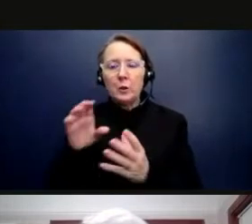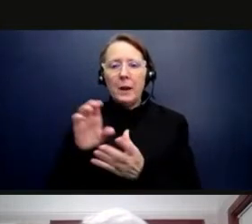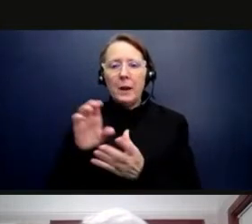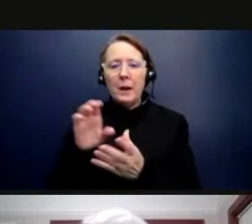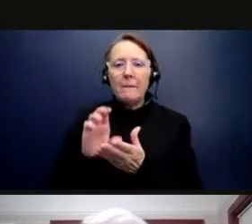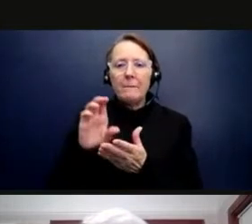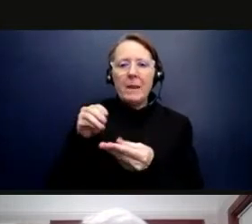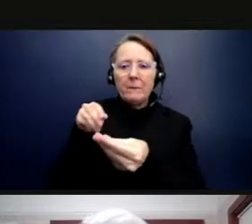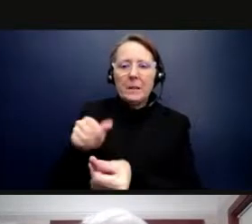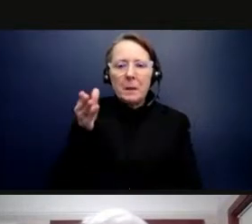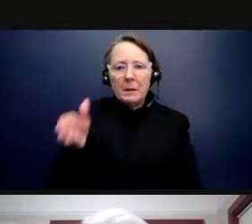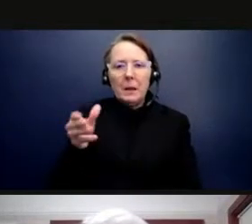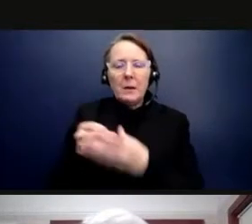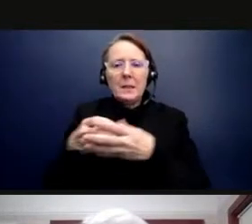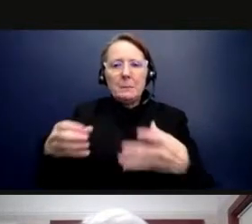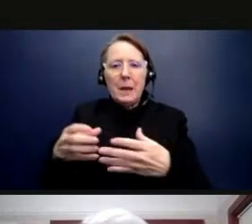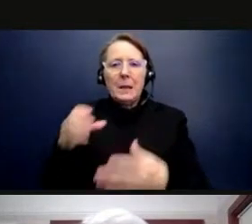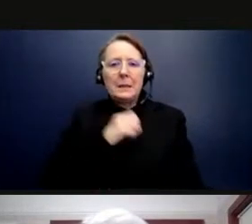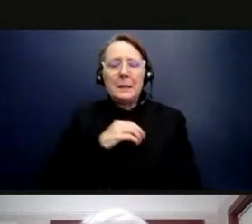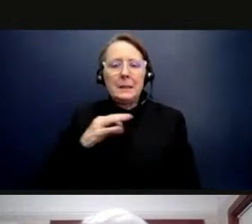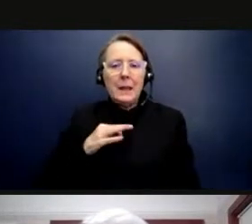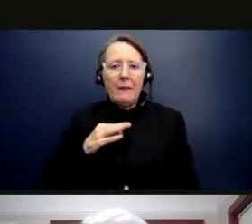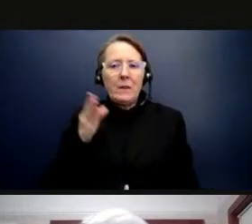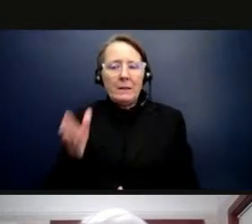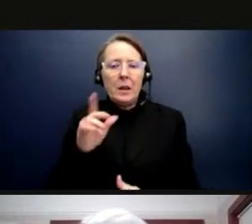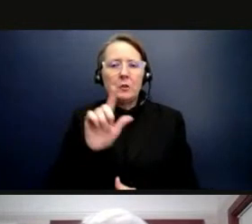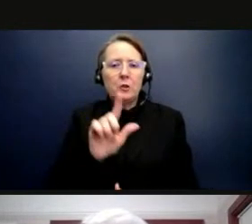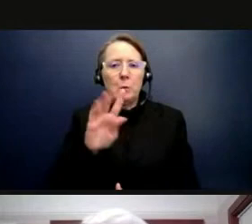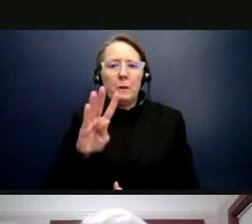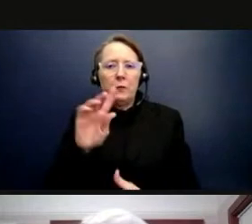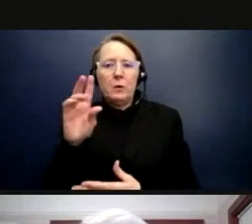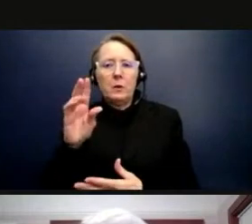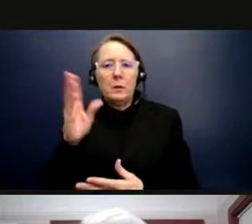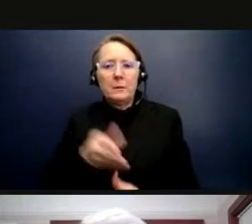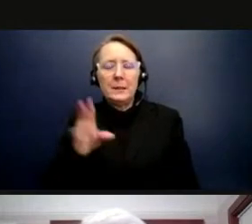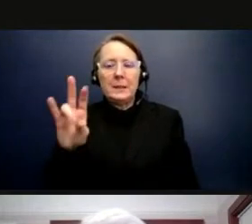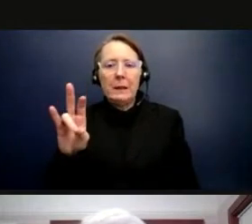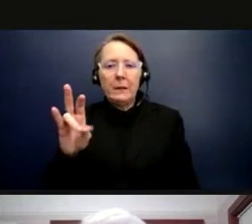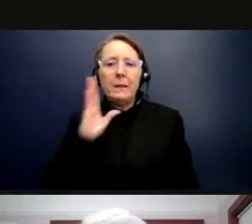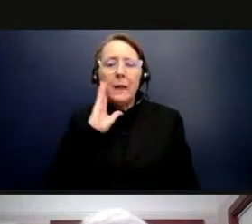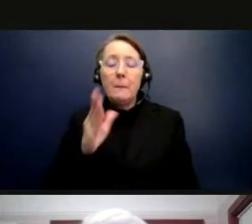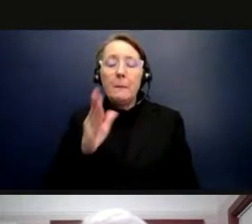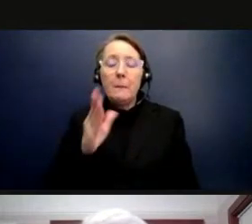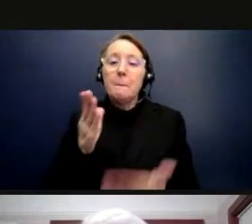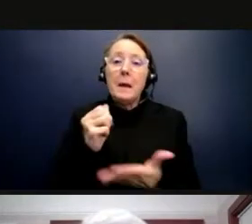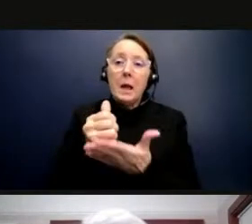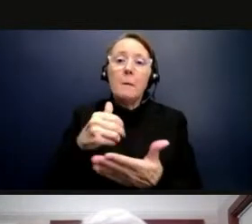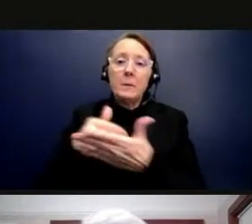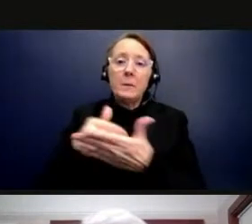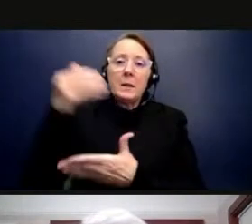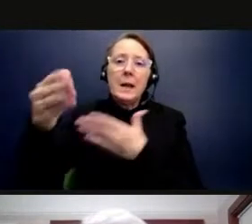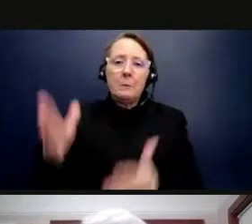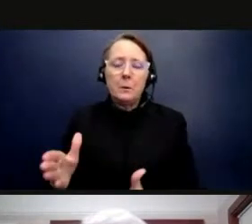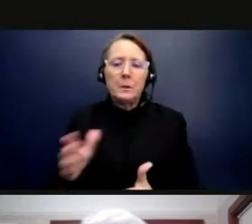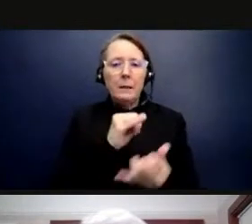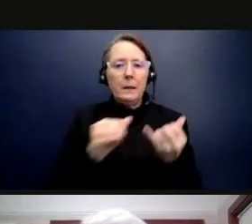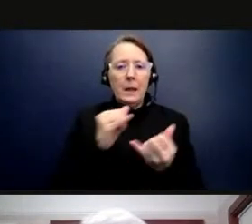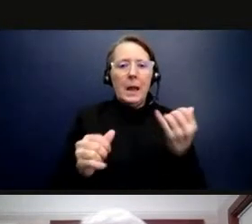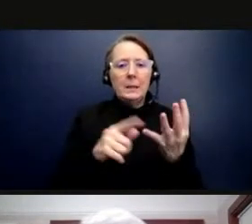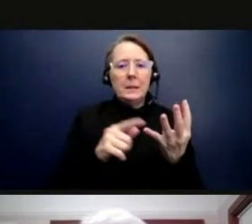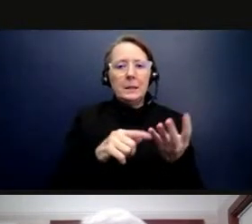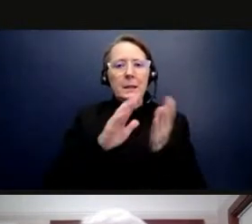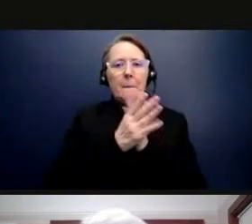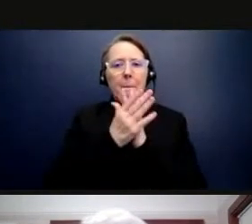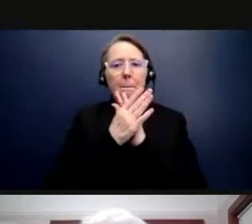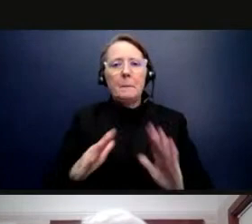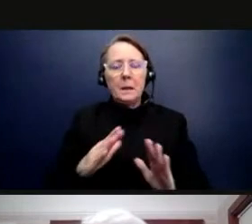the staffing at that location 24/7, which could be helpful to the neighbors. And then the last site would be Peace Plaza, which